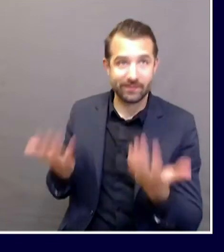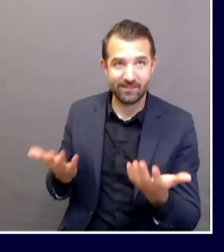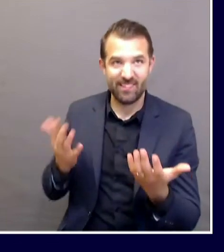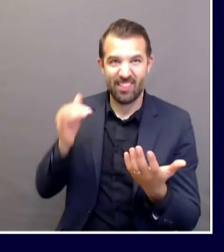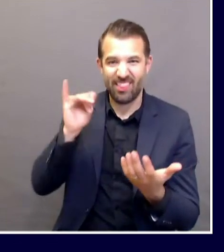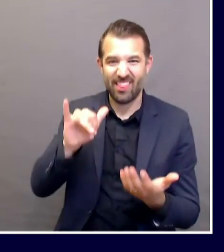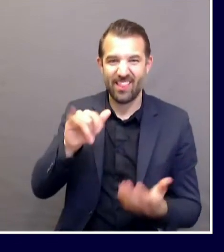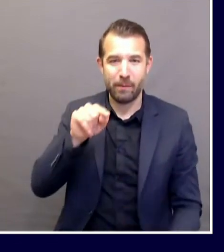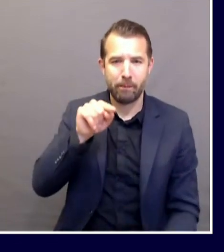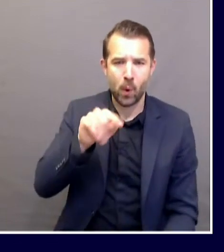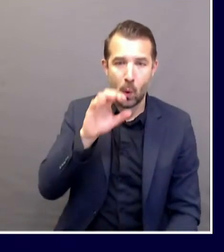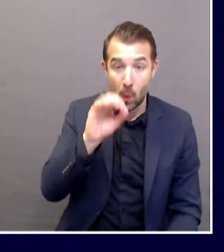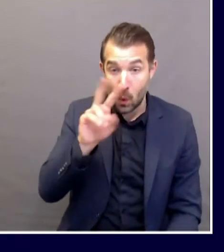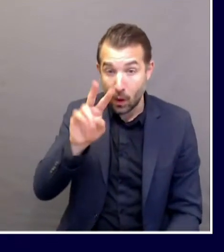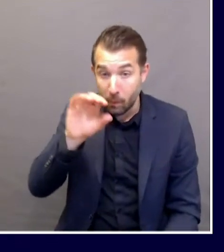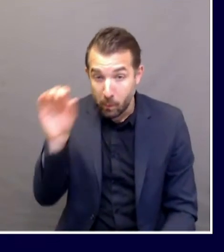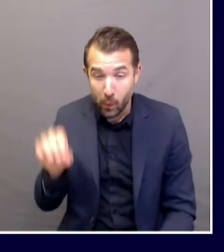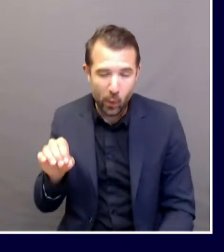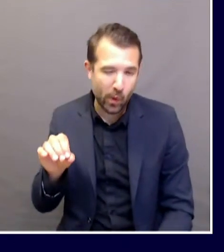disease is zero.